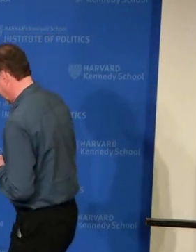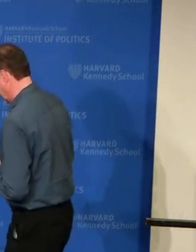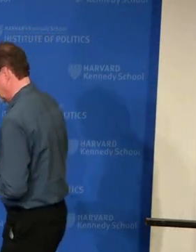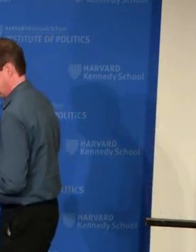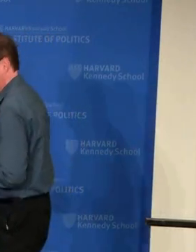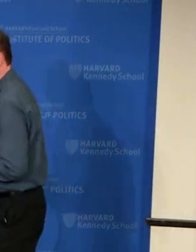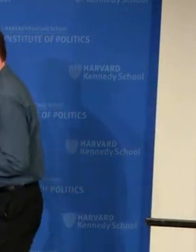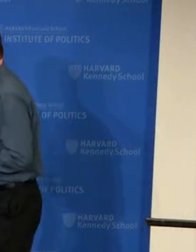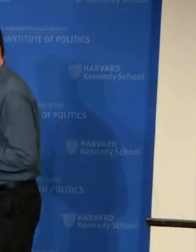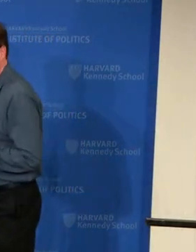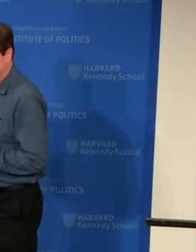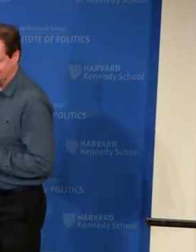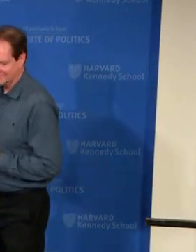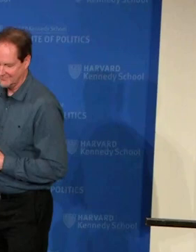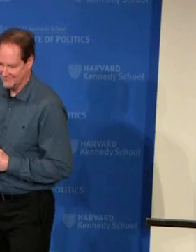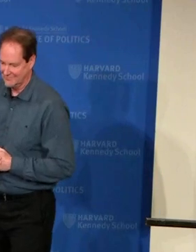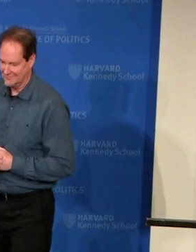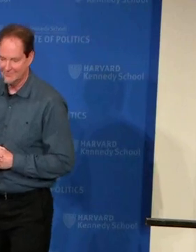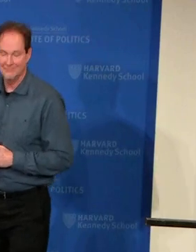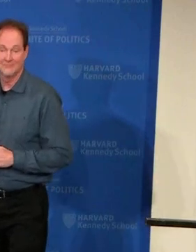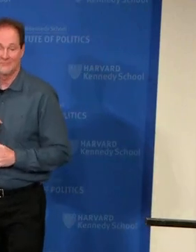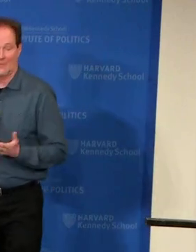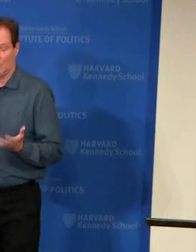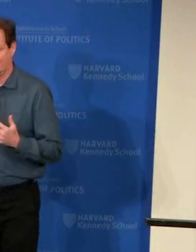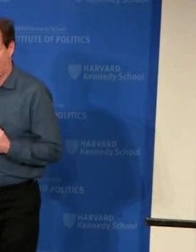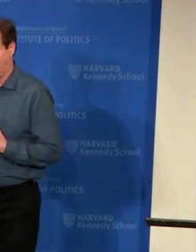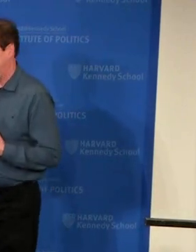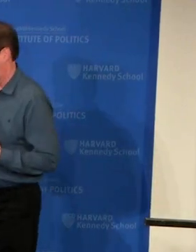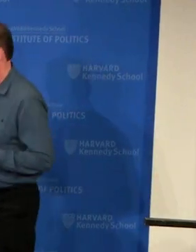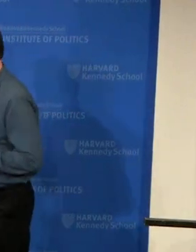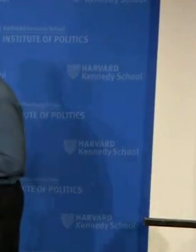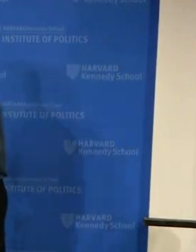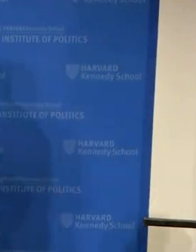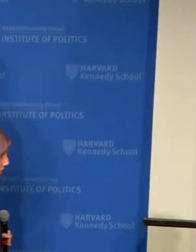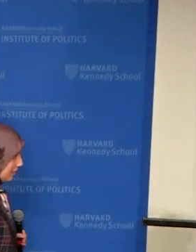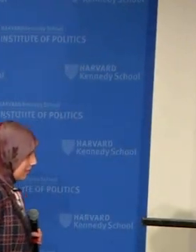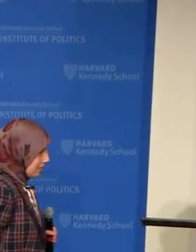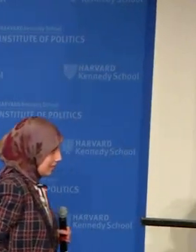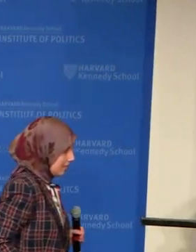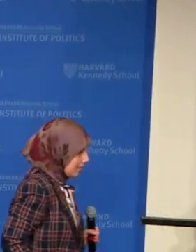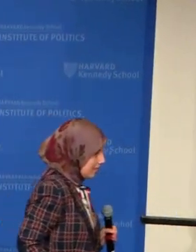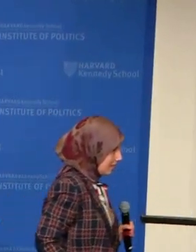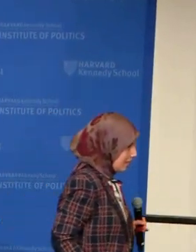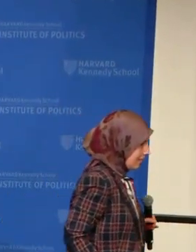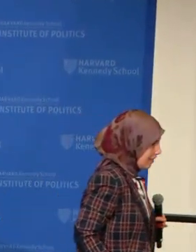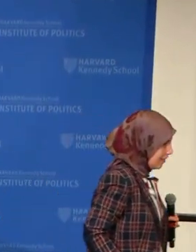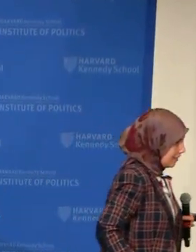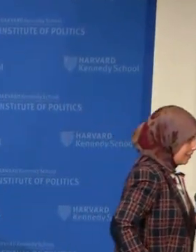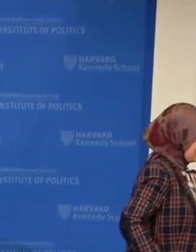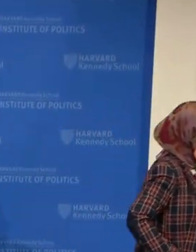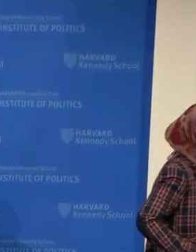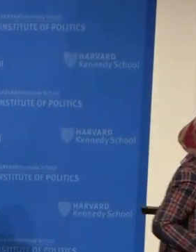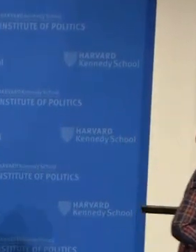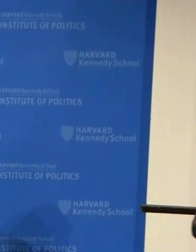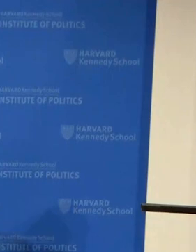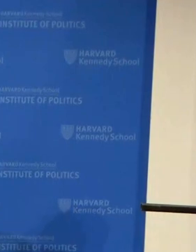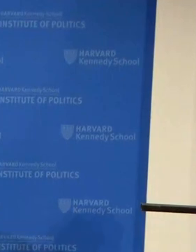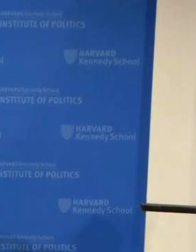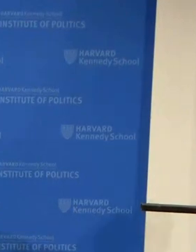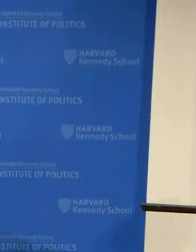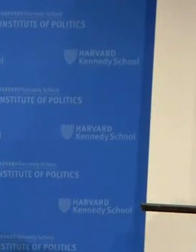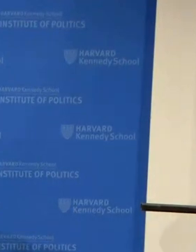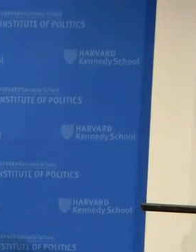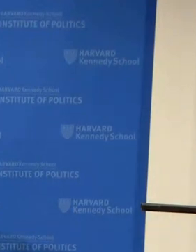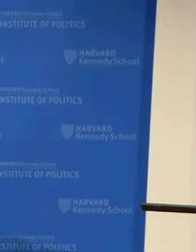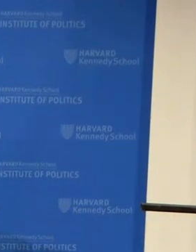So I just want to say, you know, many of you are mentors to people, and one of the exciting things is to be able to